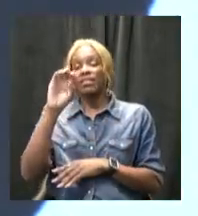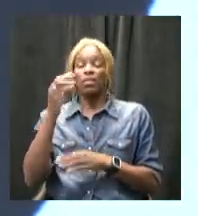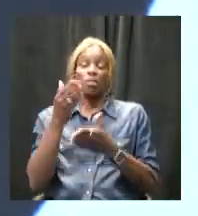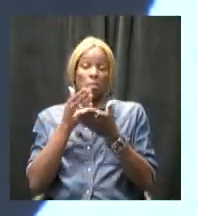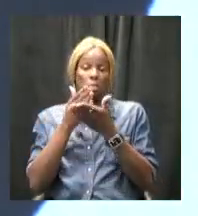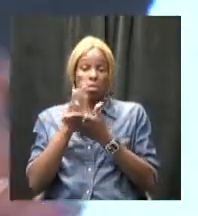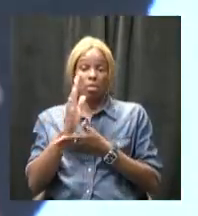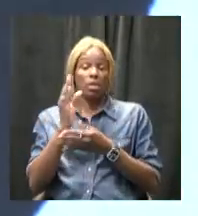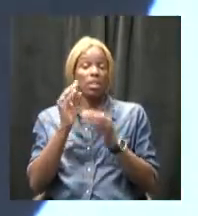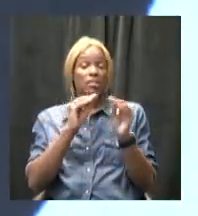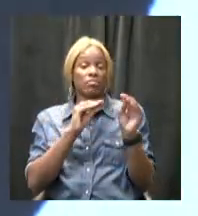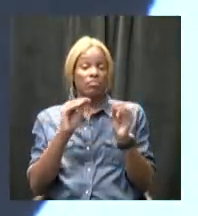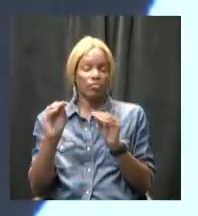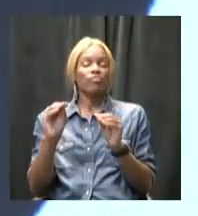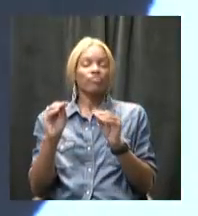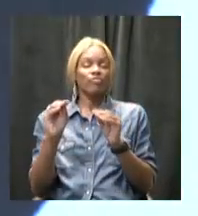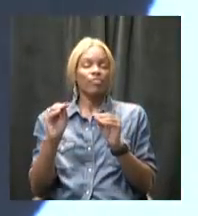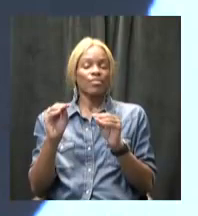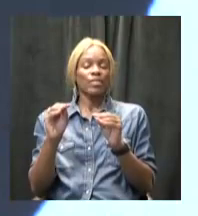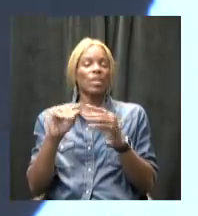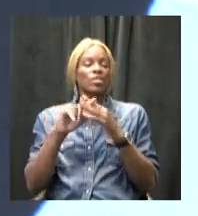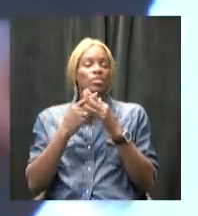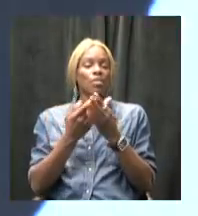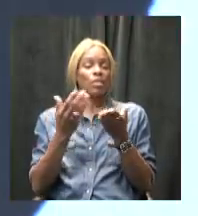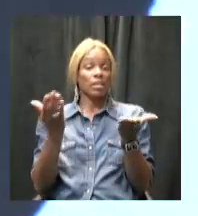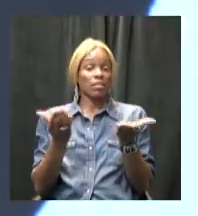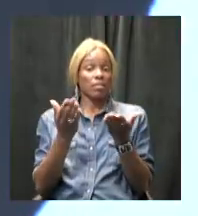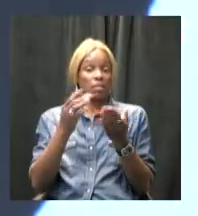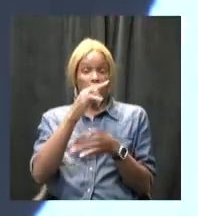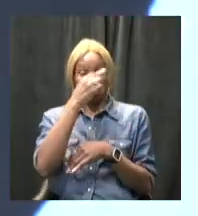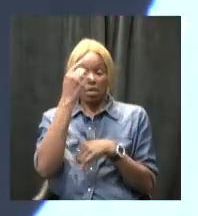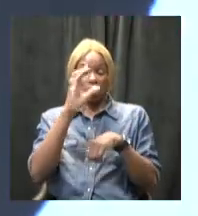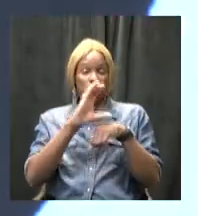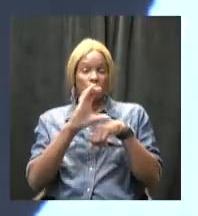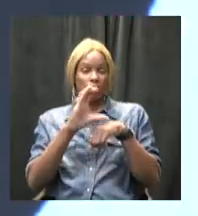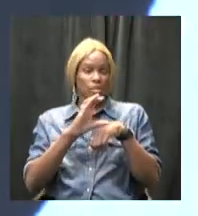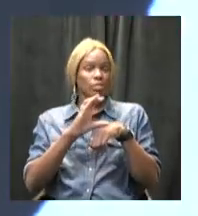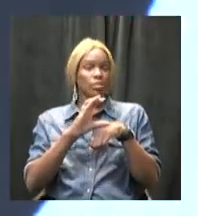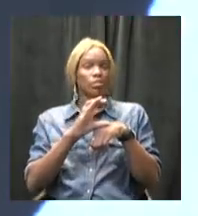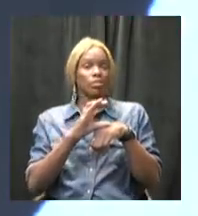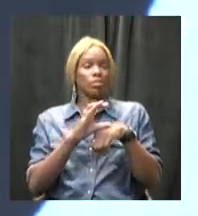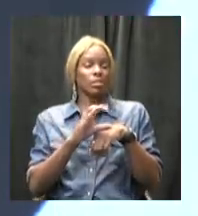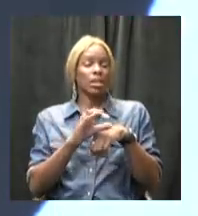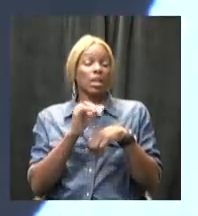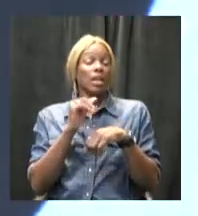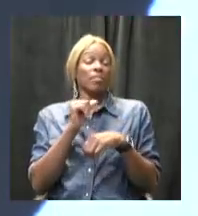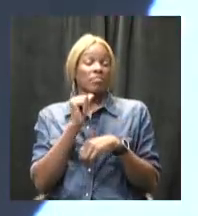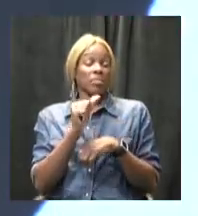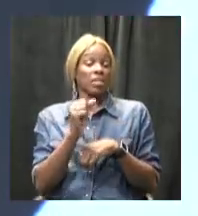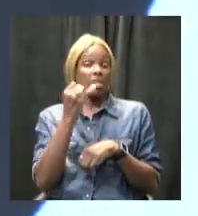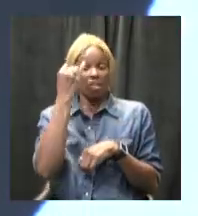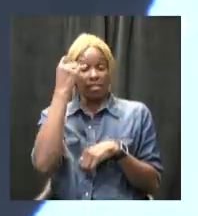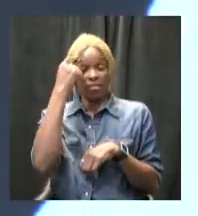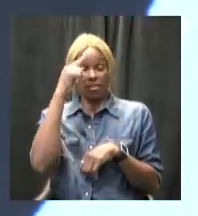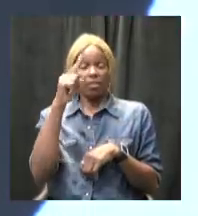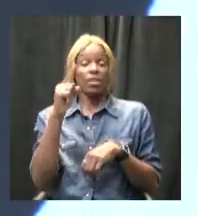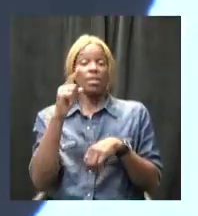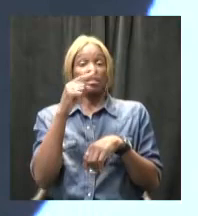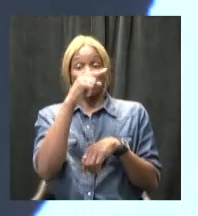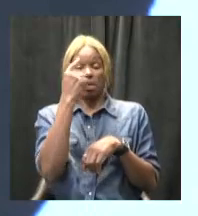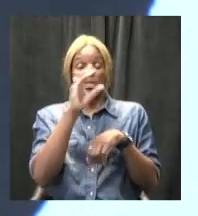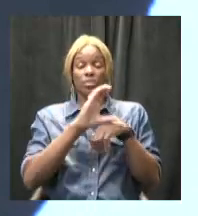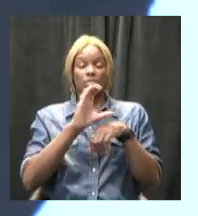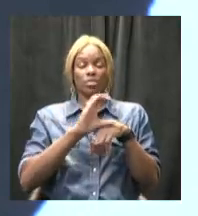people want to get critical, but if the black church is not who it is, we would not be where we are today. Let the church be the